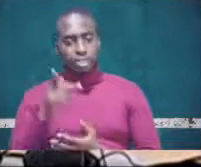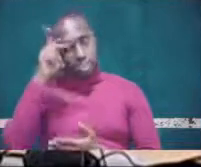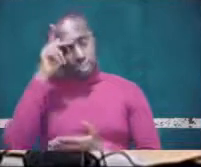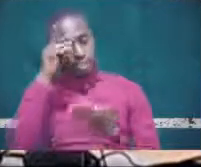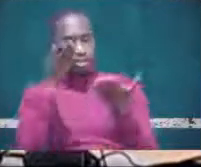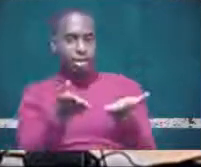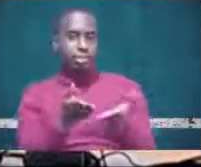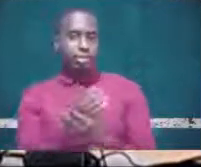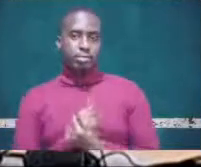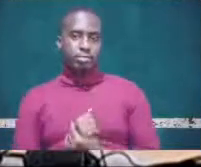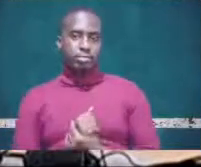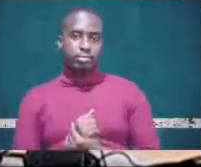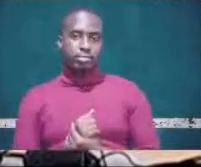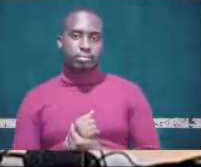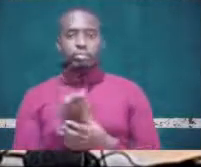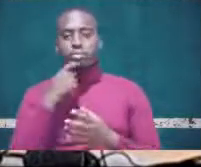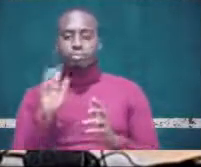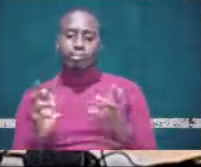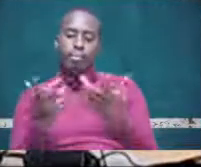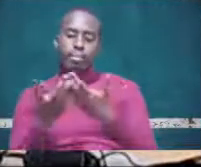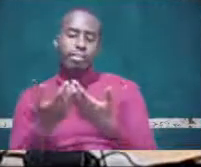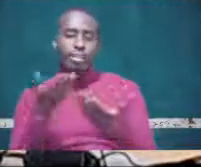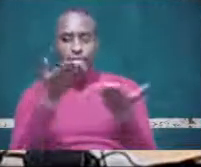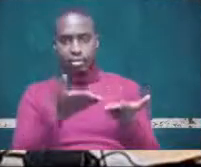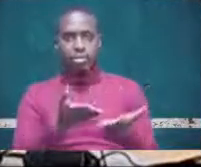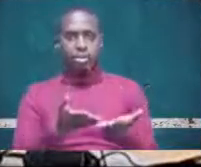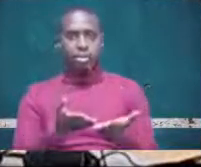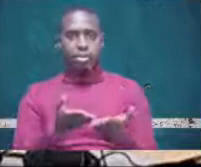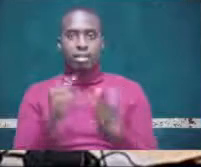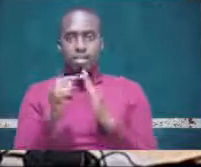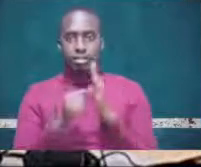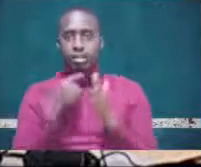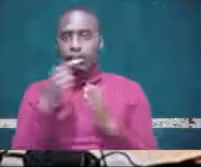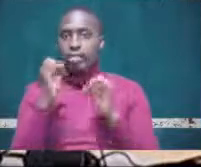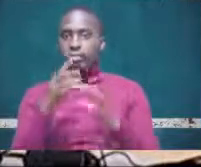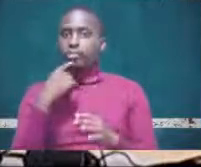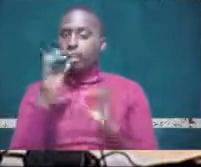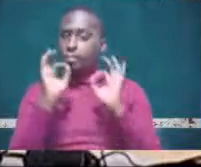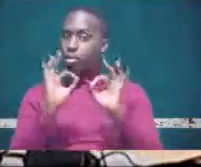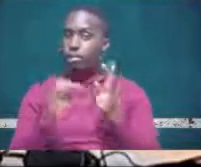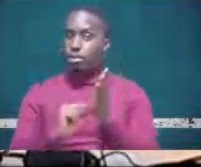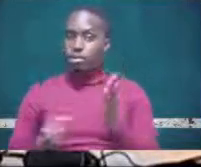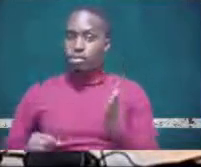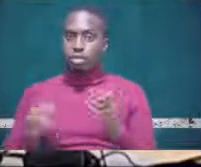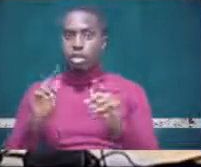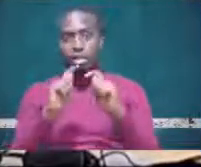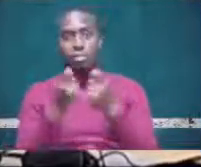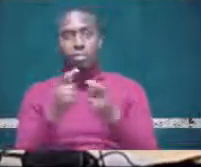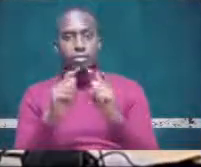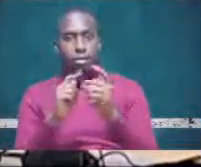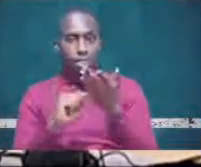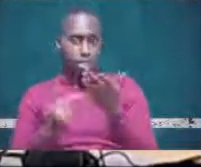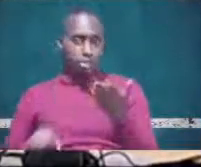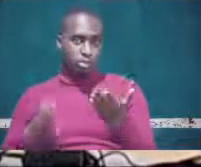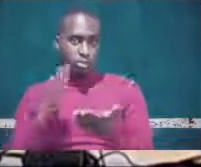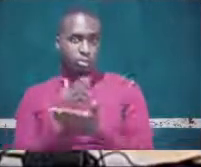available. It should fit the existing conditions, because when you talk about appropriate technology, that is a type of technology